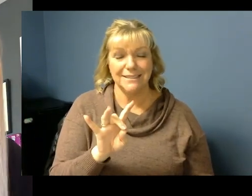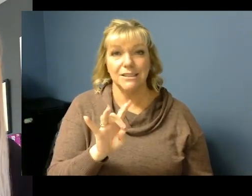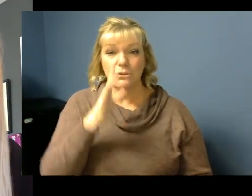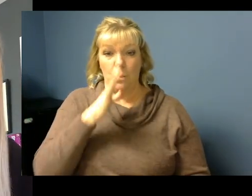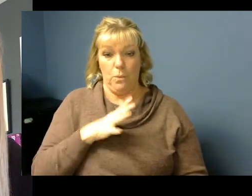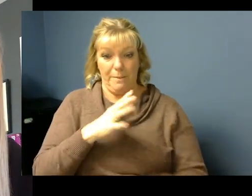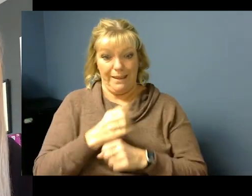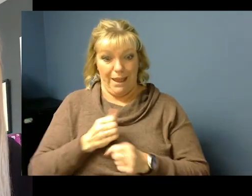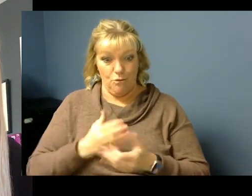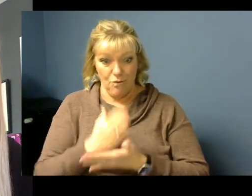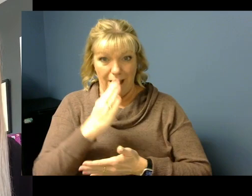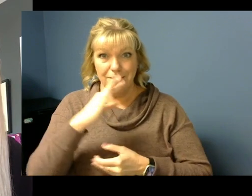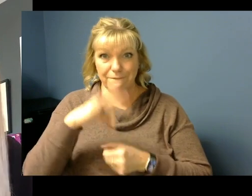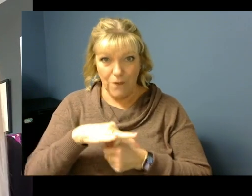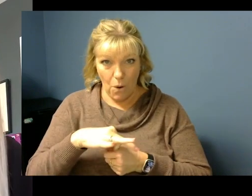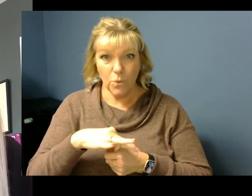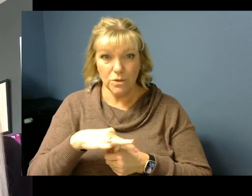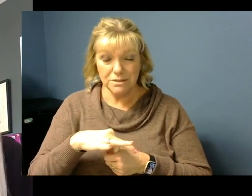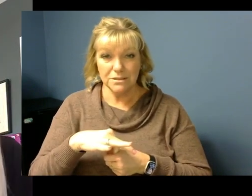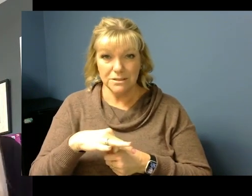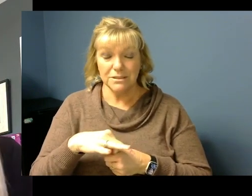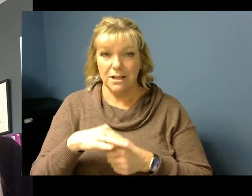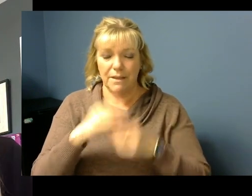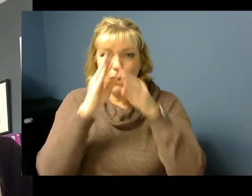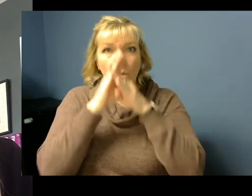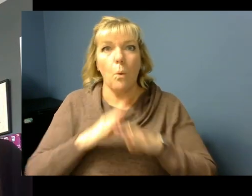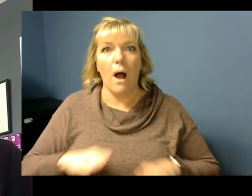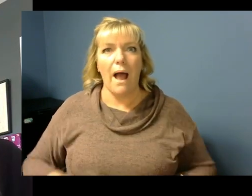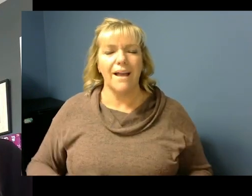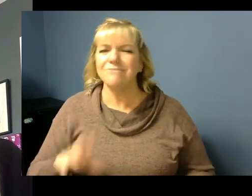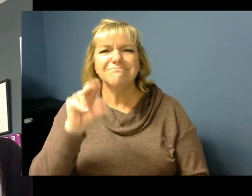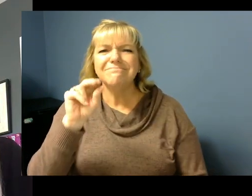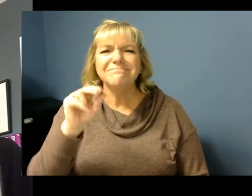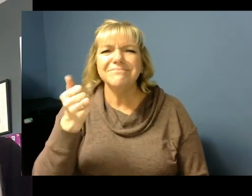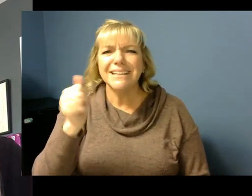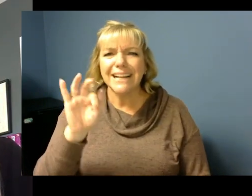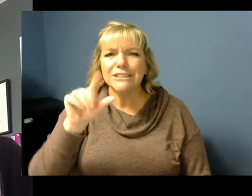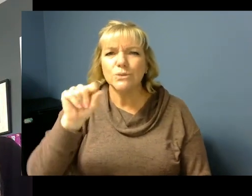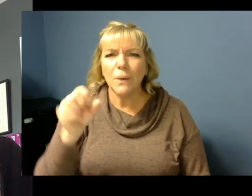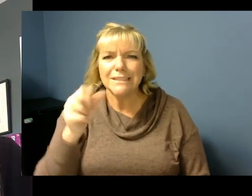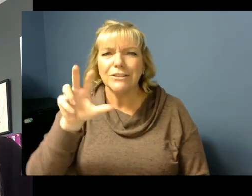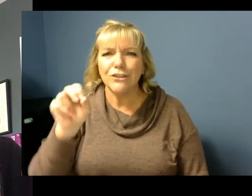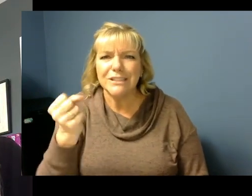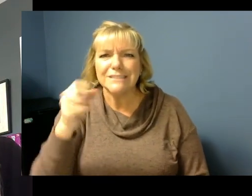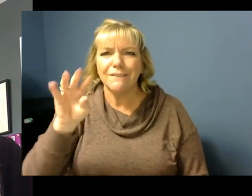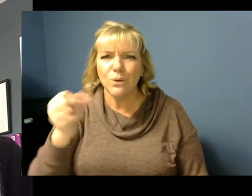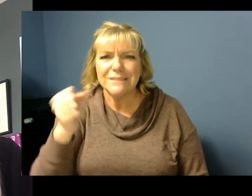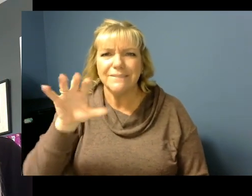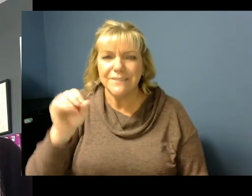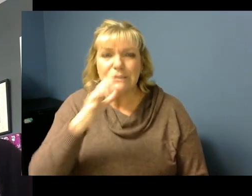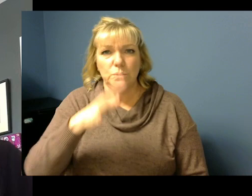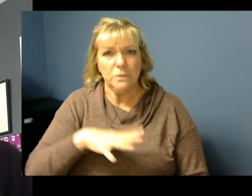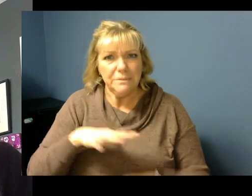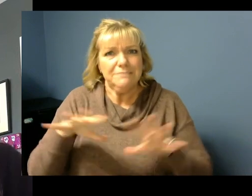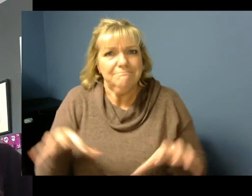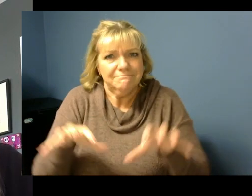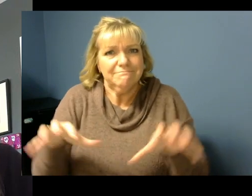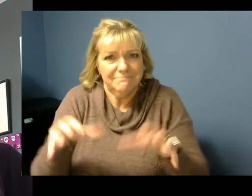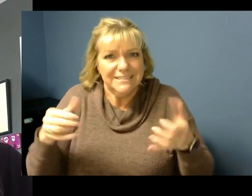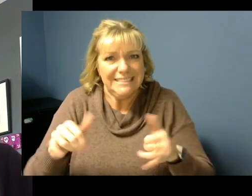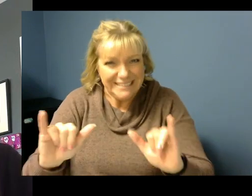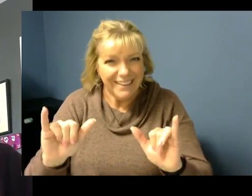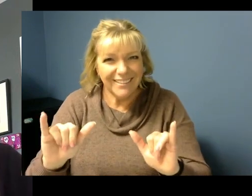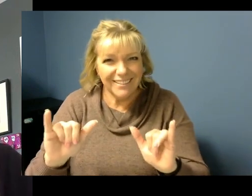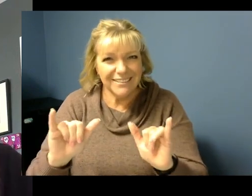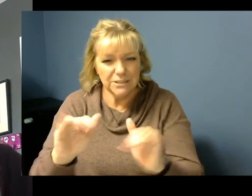things we were doing in the 20s, 30s, 40s, 50s. So it limits also how we think about women's history, but it's